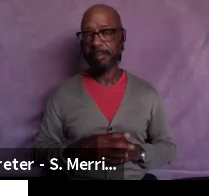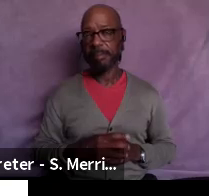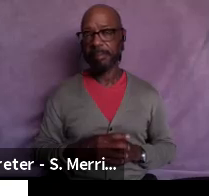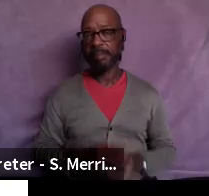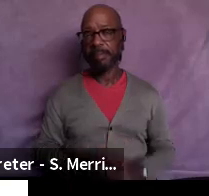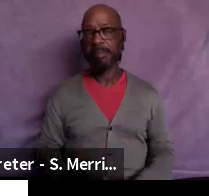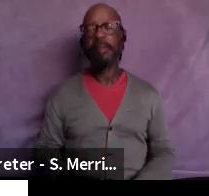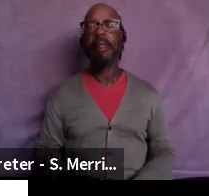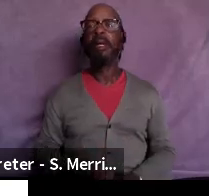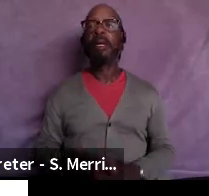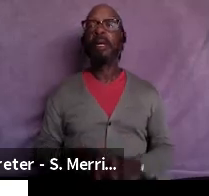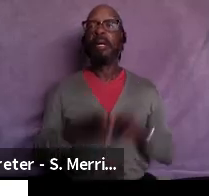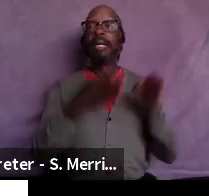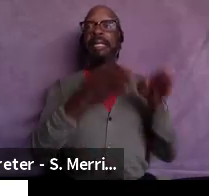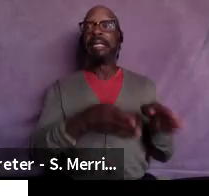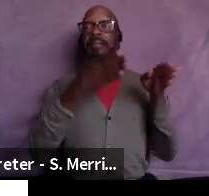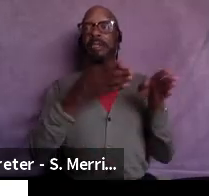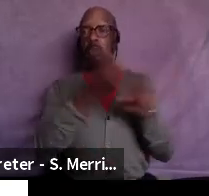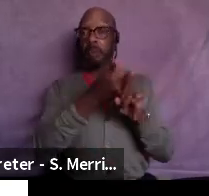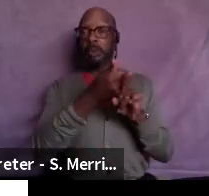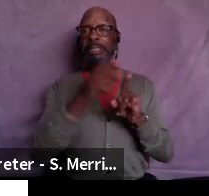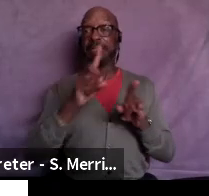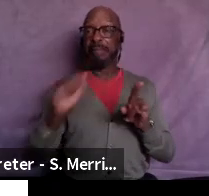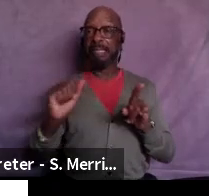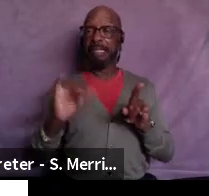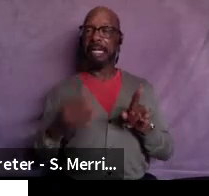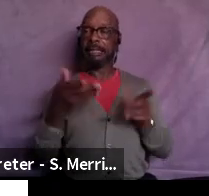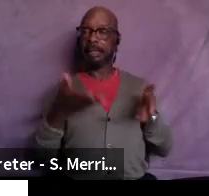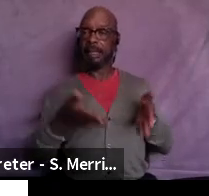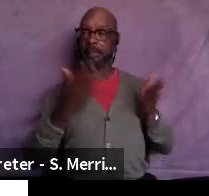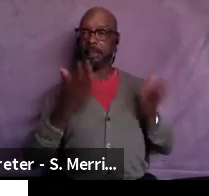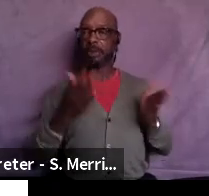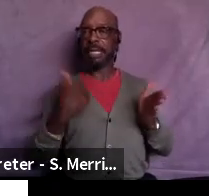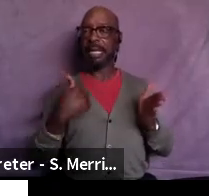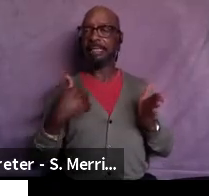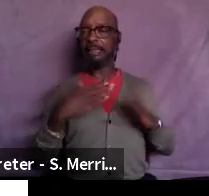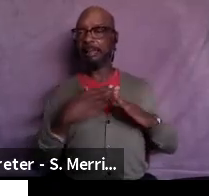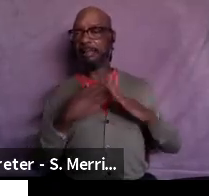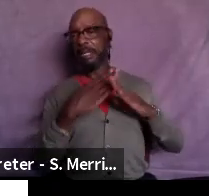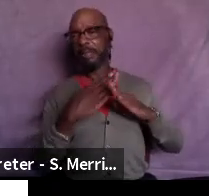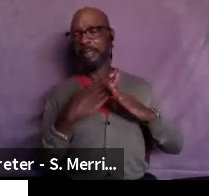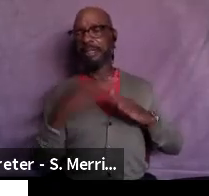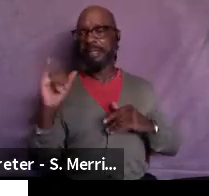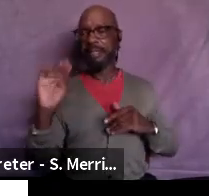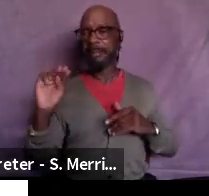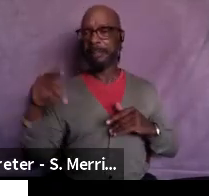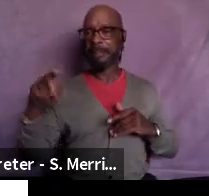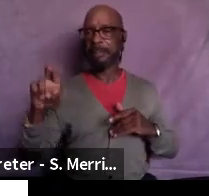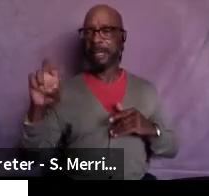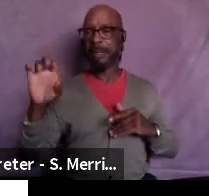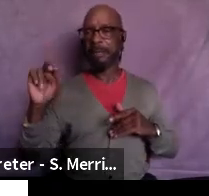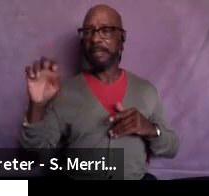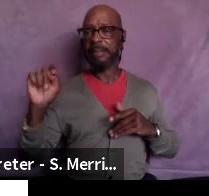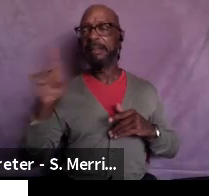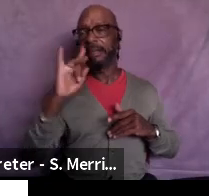So an individual with a disability is a person who has an impairment that substantially limits one or more